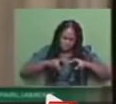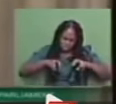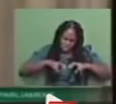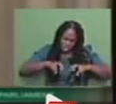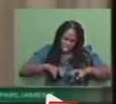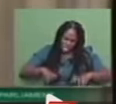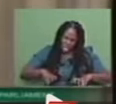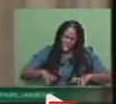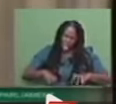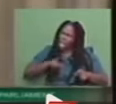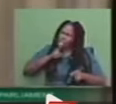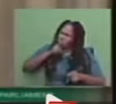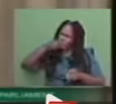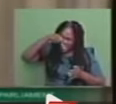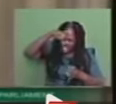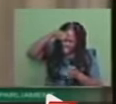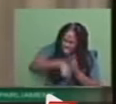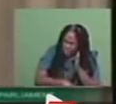billion.